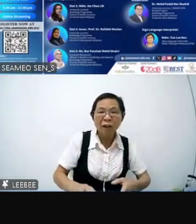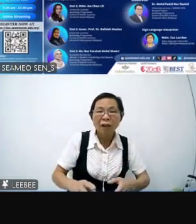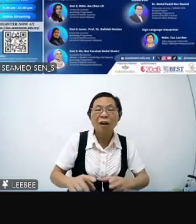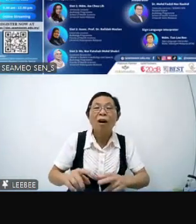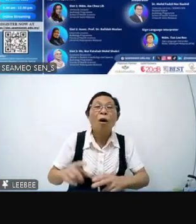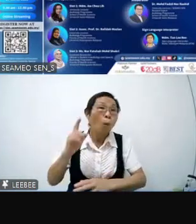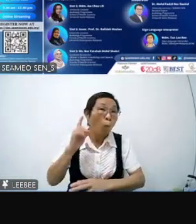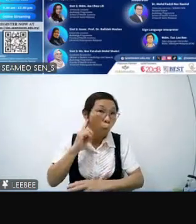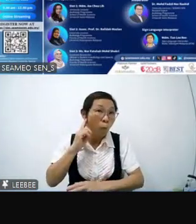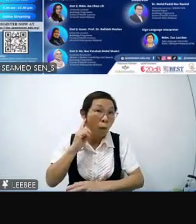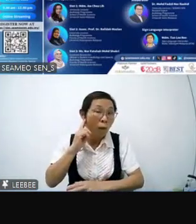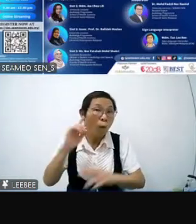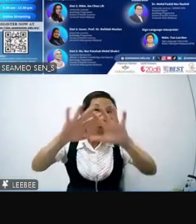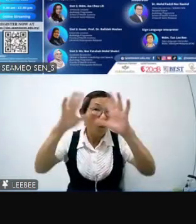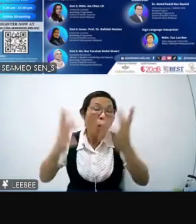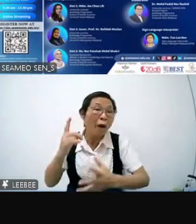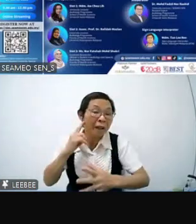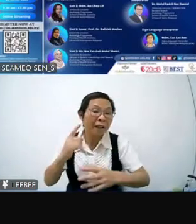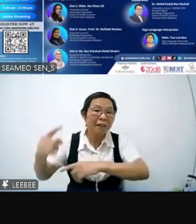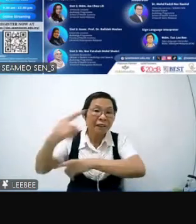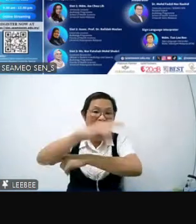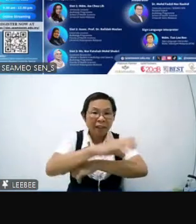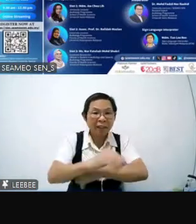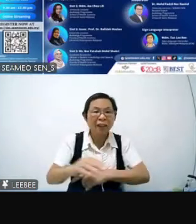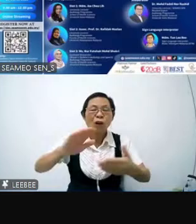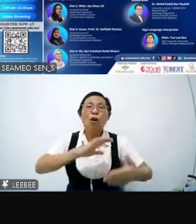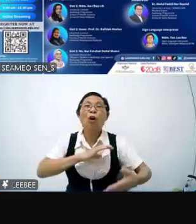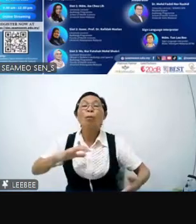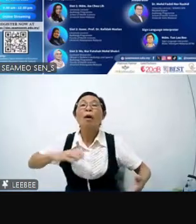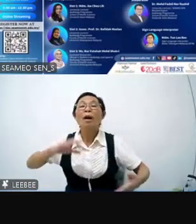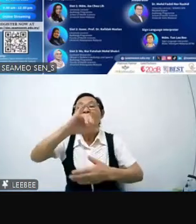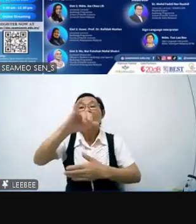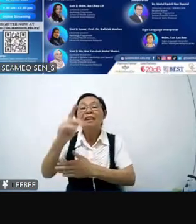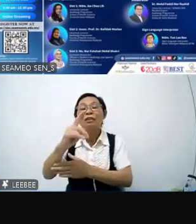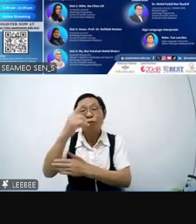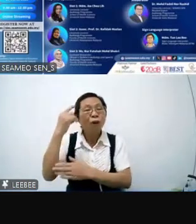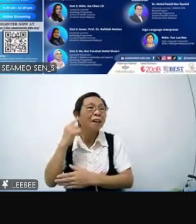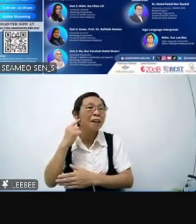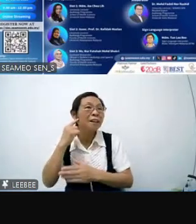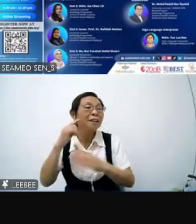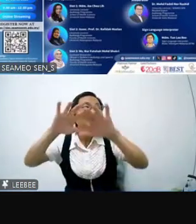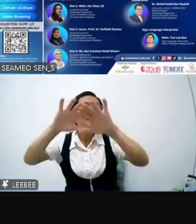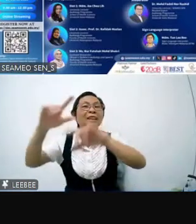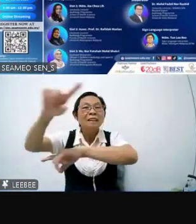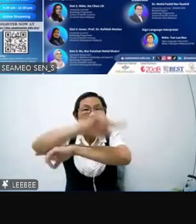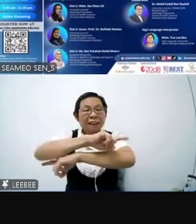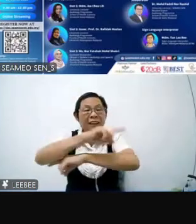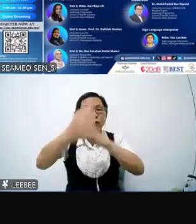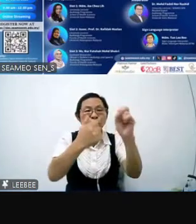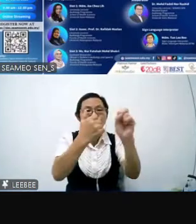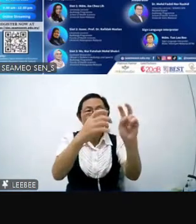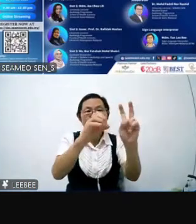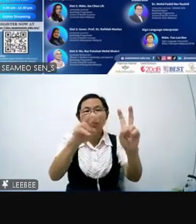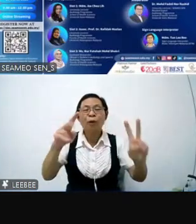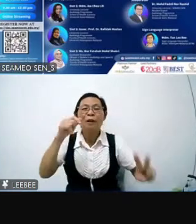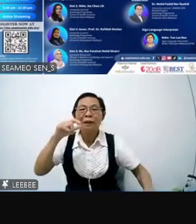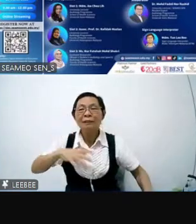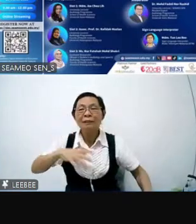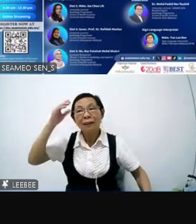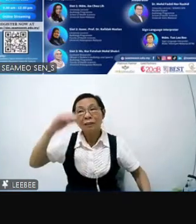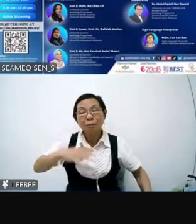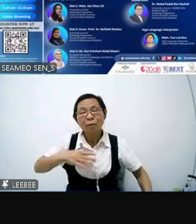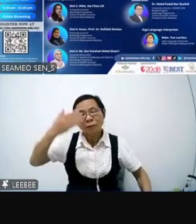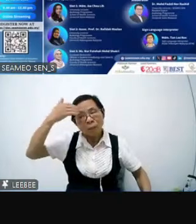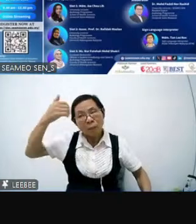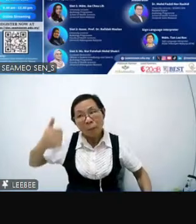2025, Committee Members of World Hearing Day 2025, ladies and gentlemen, Assalamualaikum